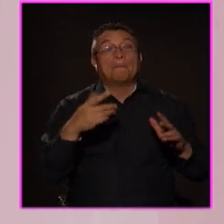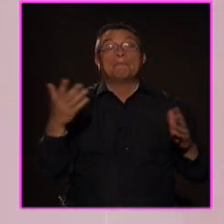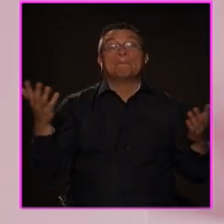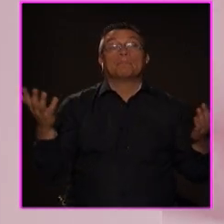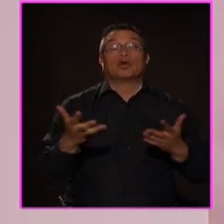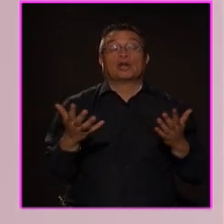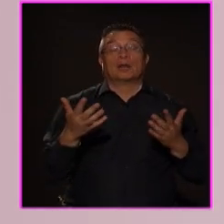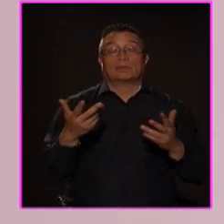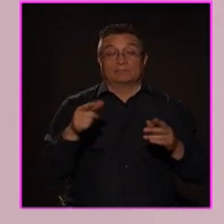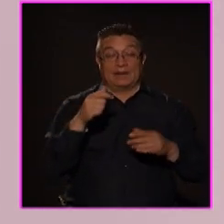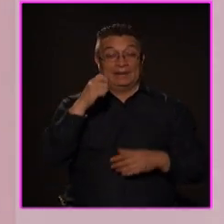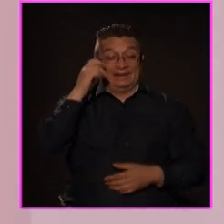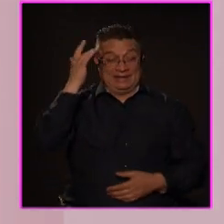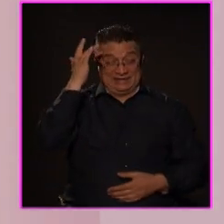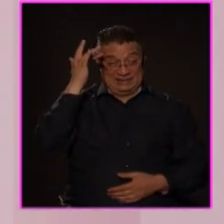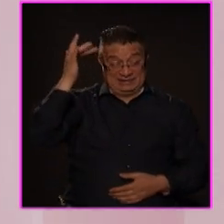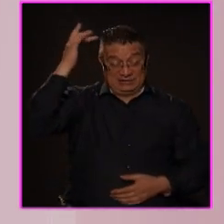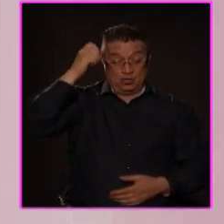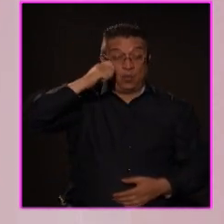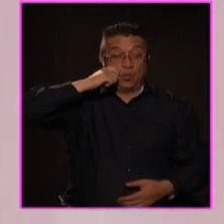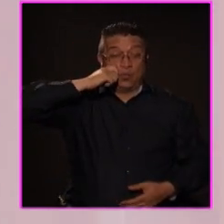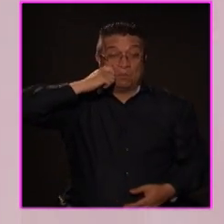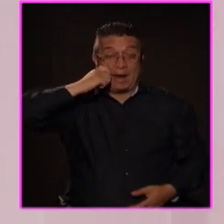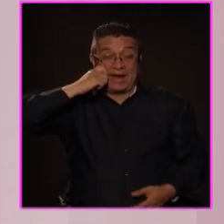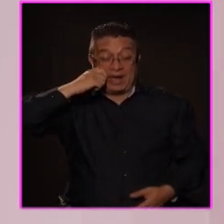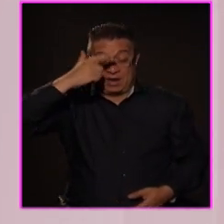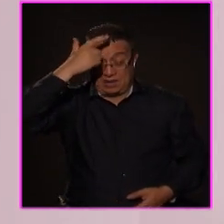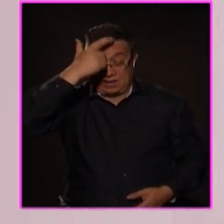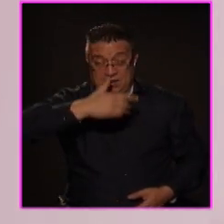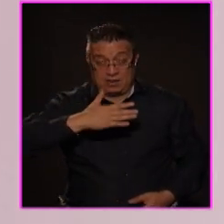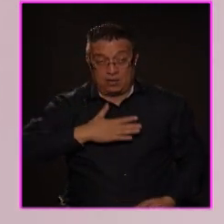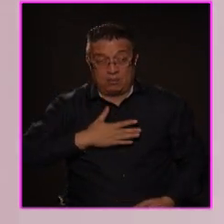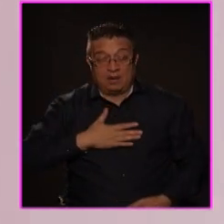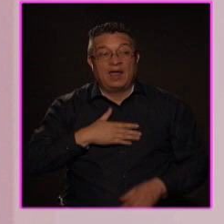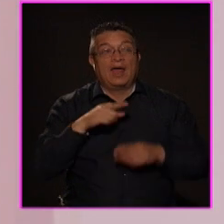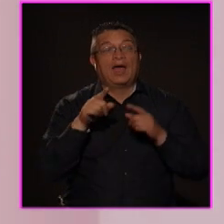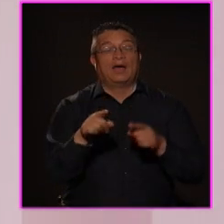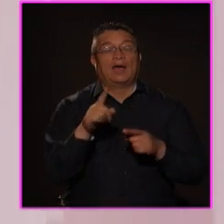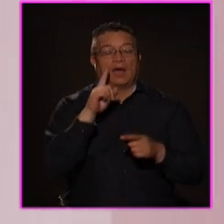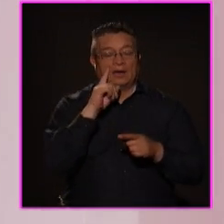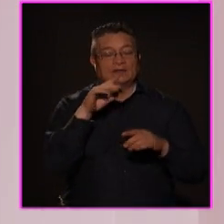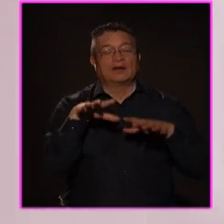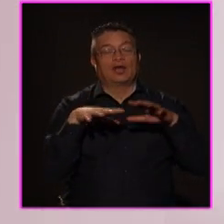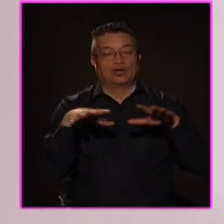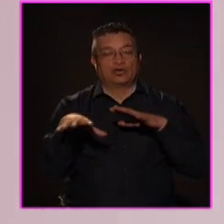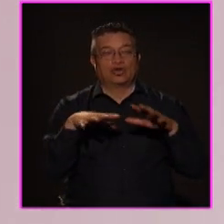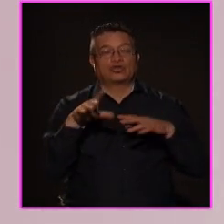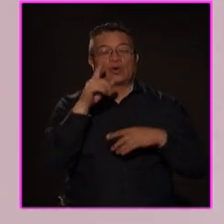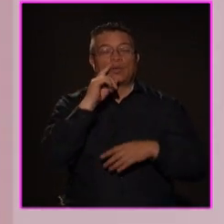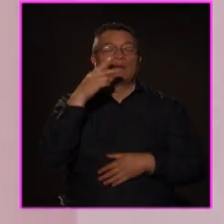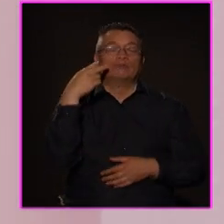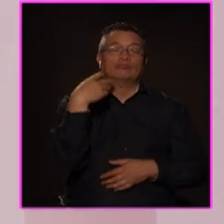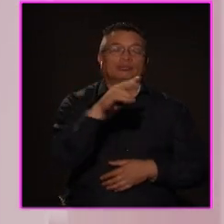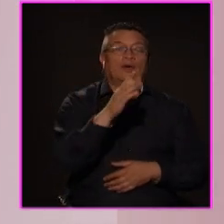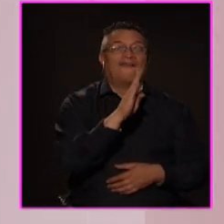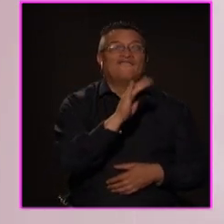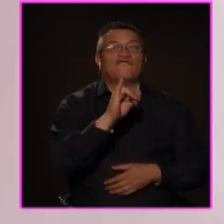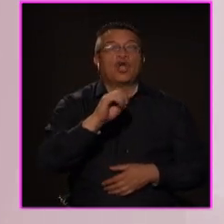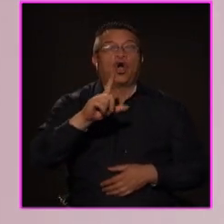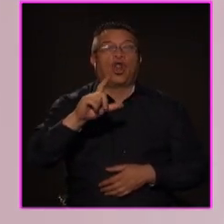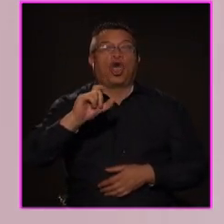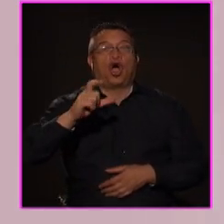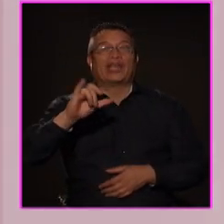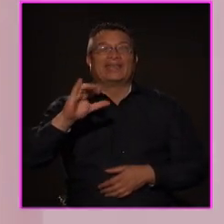intelligence is at its root a biological phenomenon, right? It's rooted in the fact that we